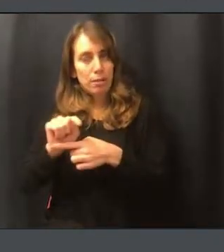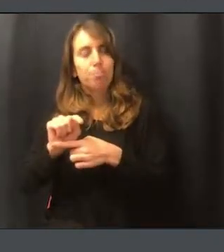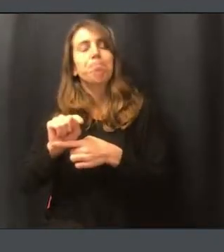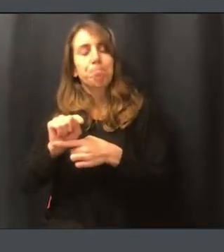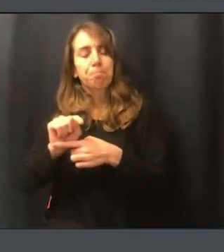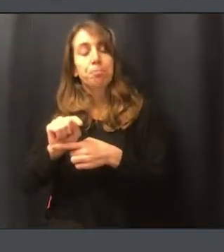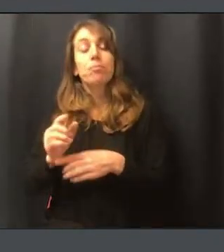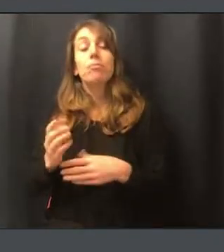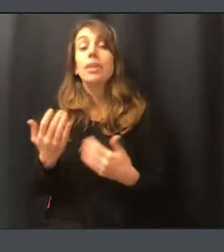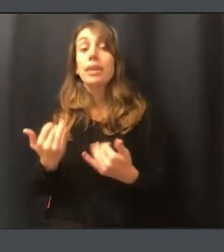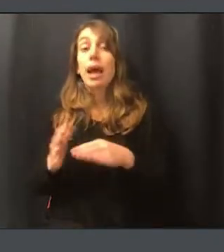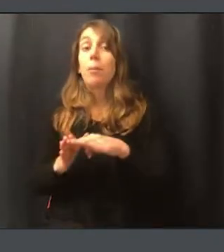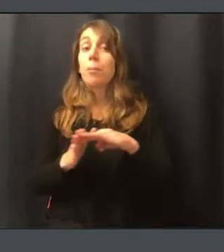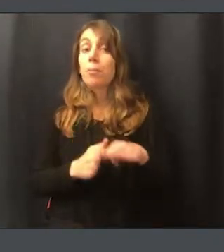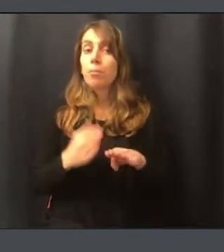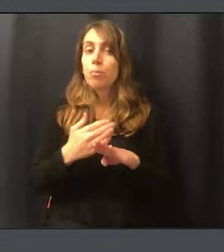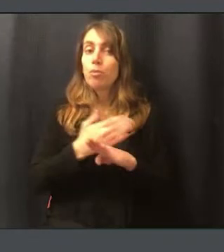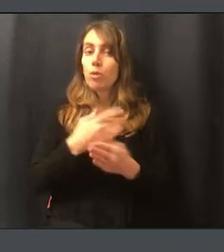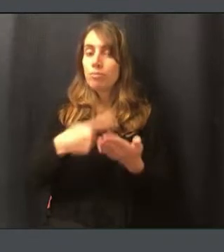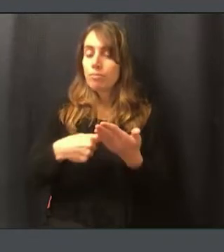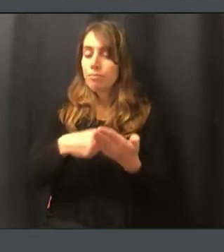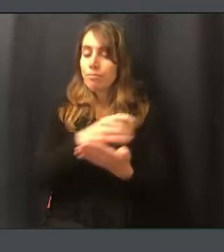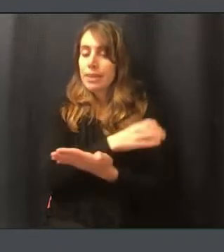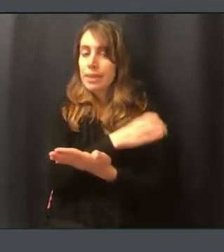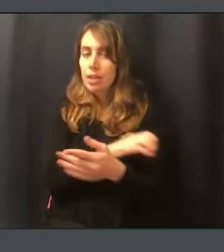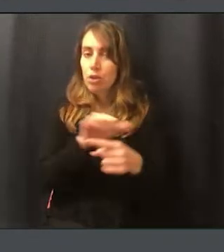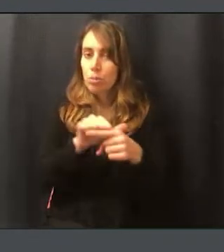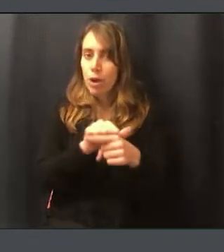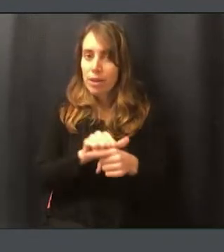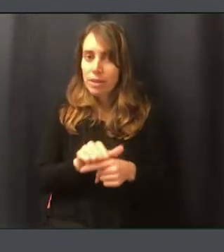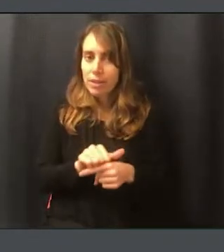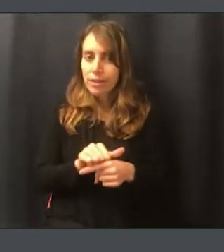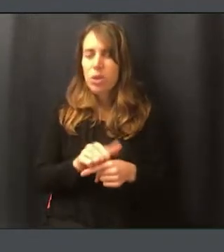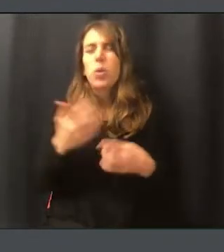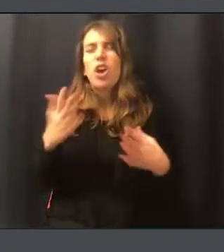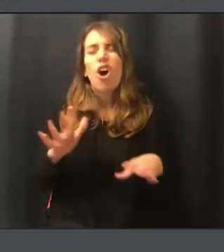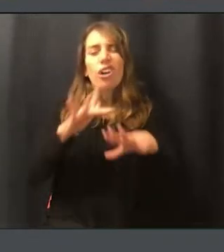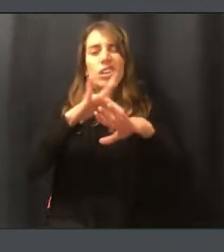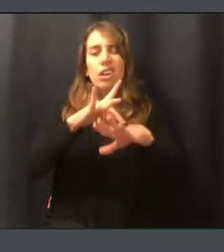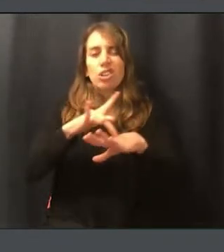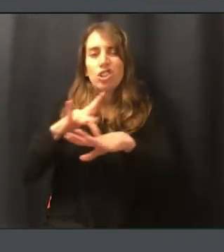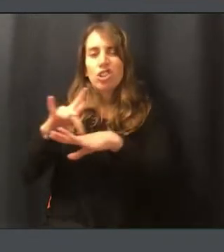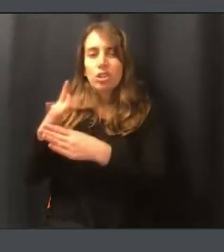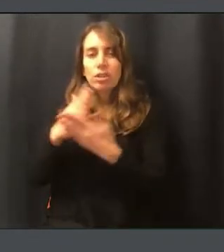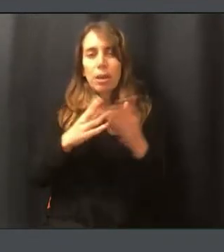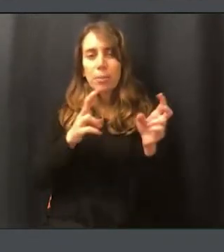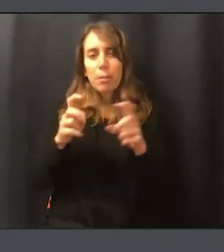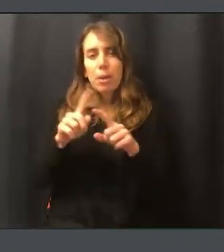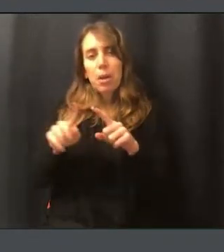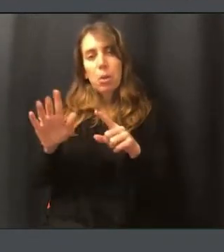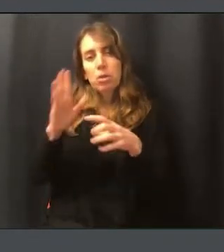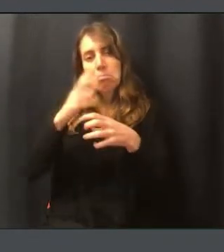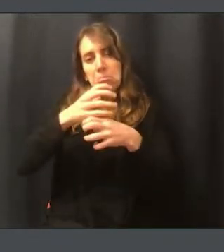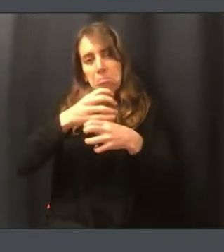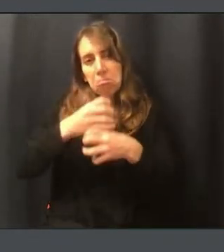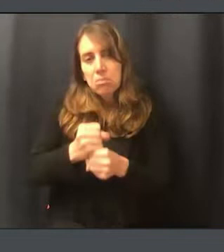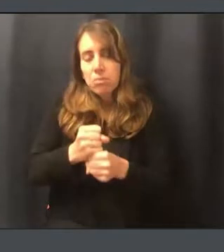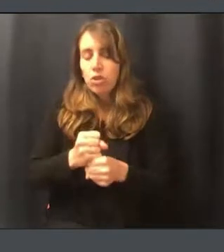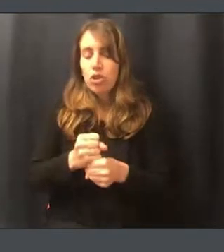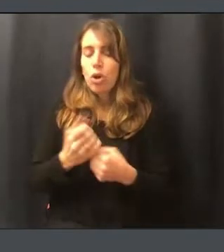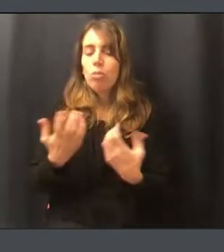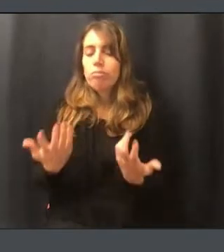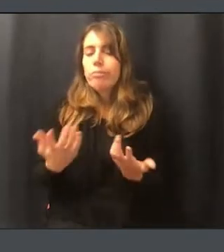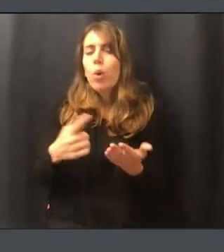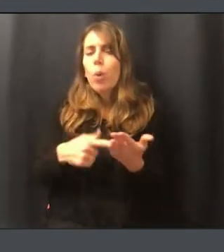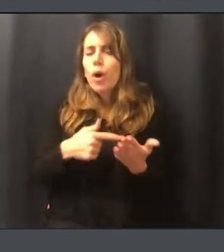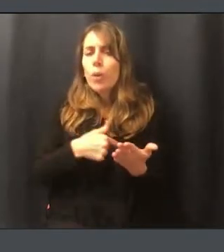clinical practice, we just talked about a lot of these things, but I'm just gonna go ahead and summarize them again. This is just in a nutshell, what do we know about dual language learners? So I'm just gonna try